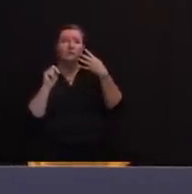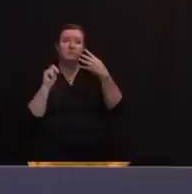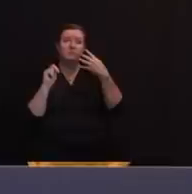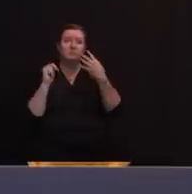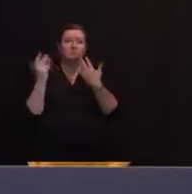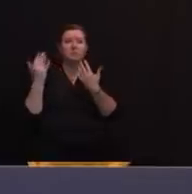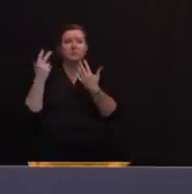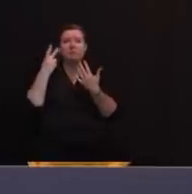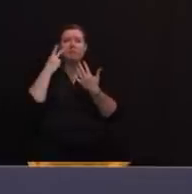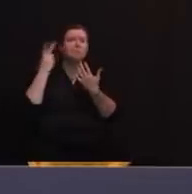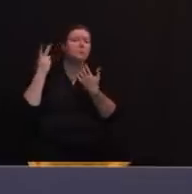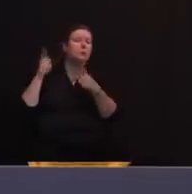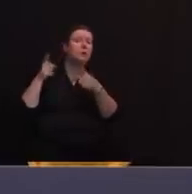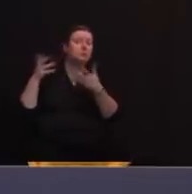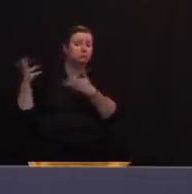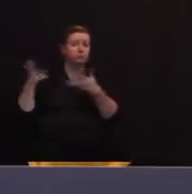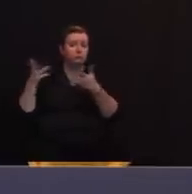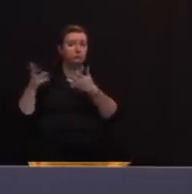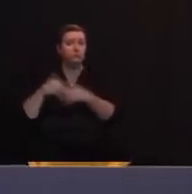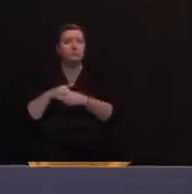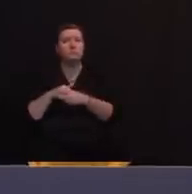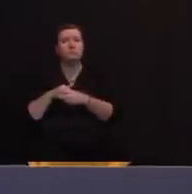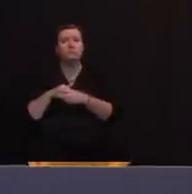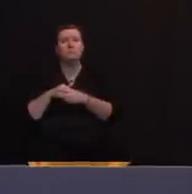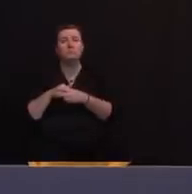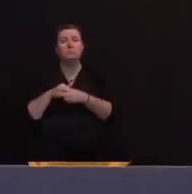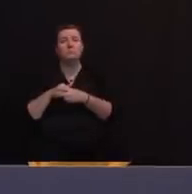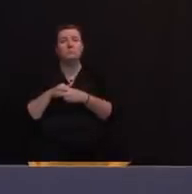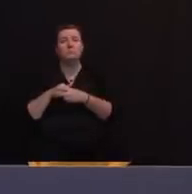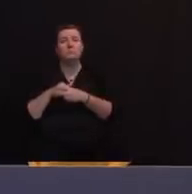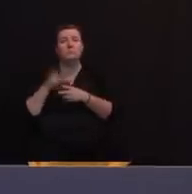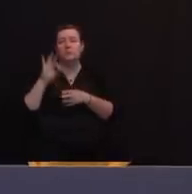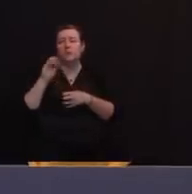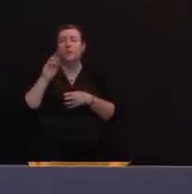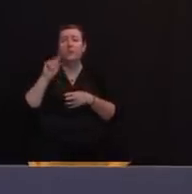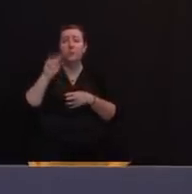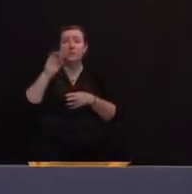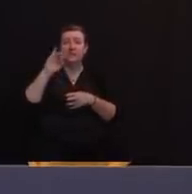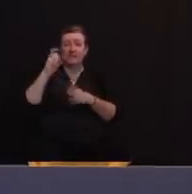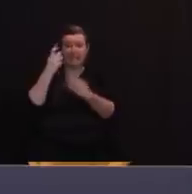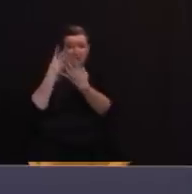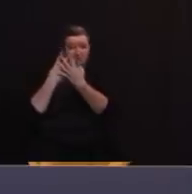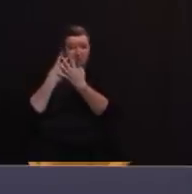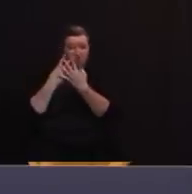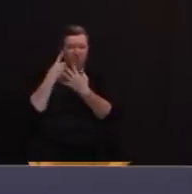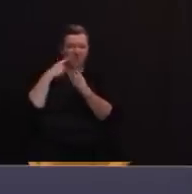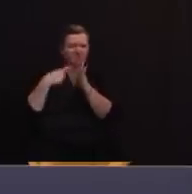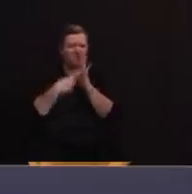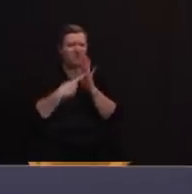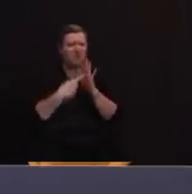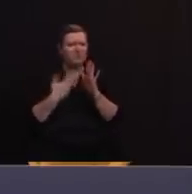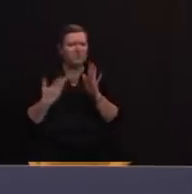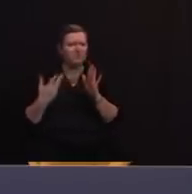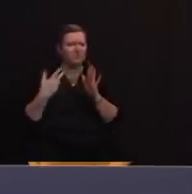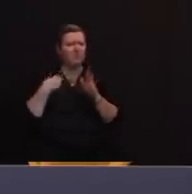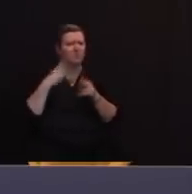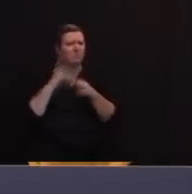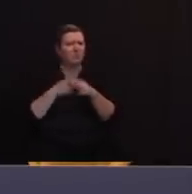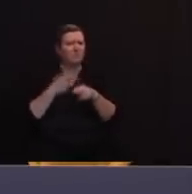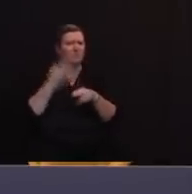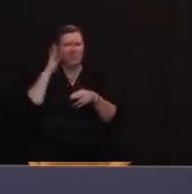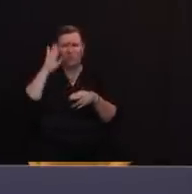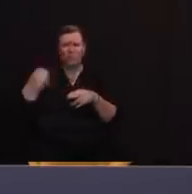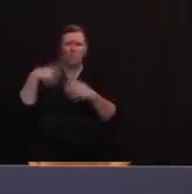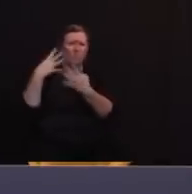The Fort Dix prison is exactly the example that I just cited a minute ago. We know there's no